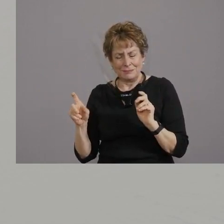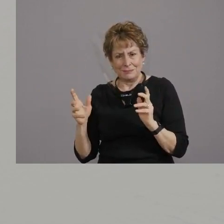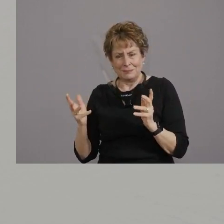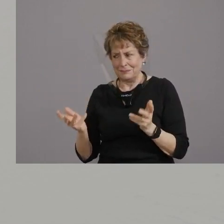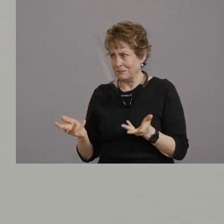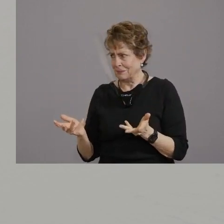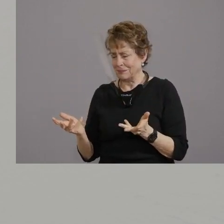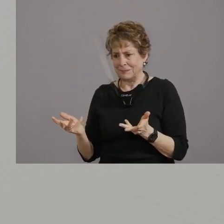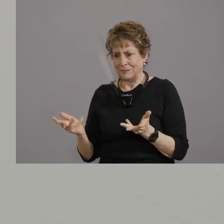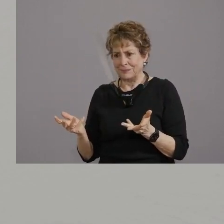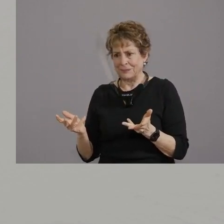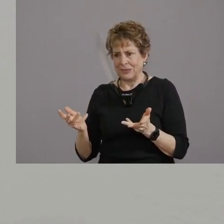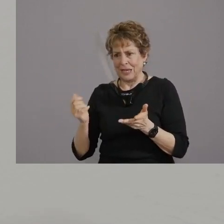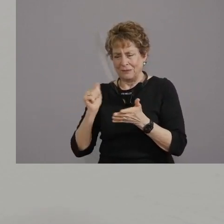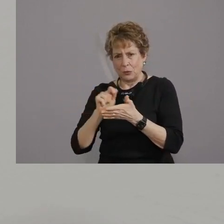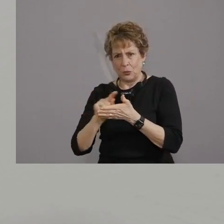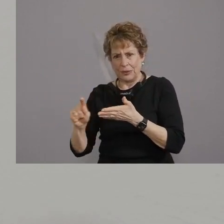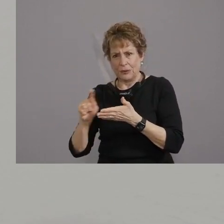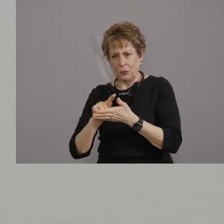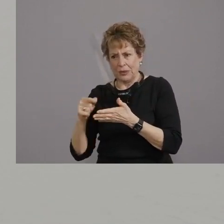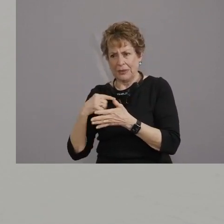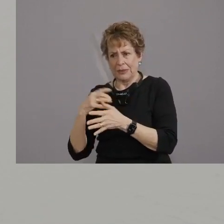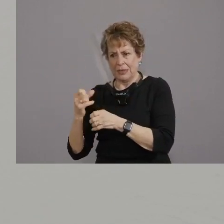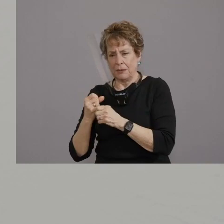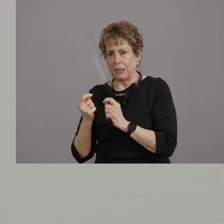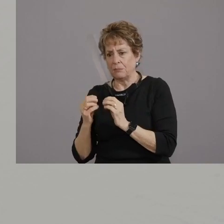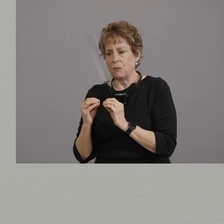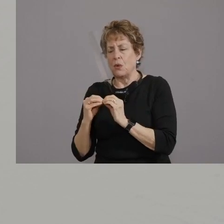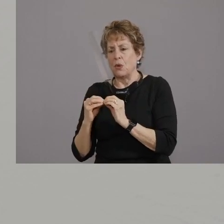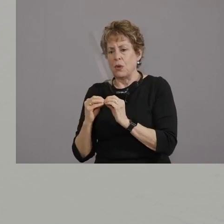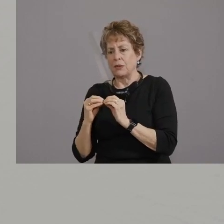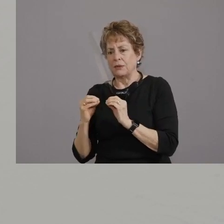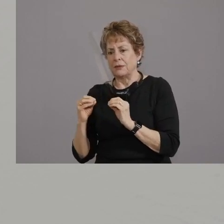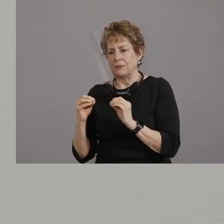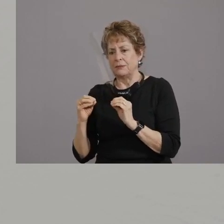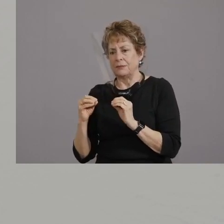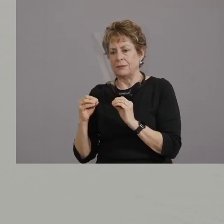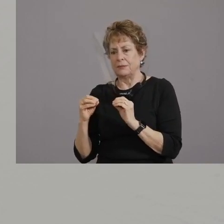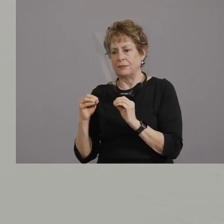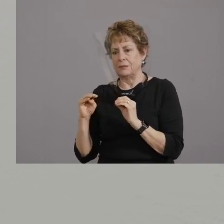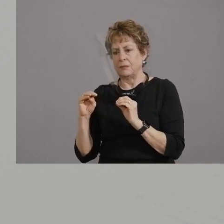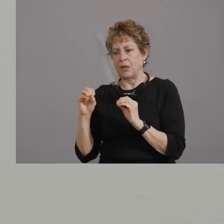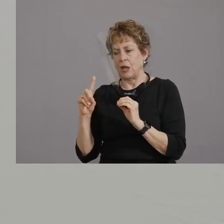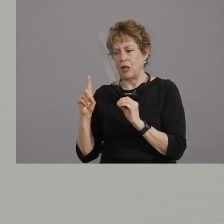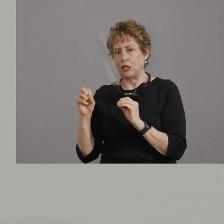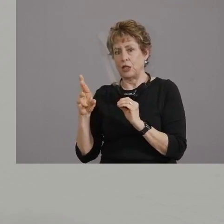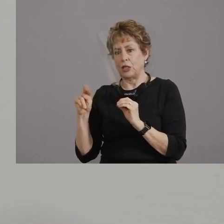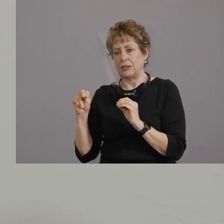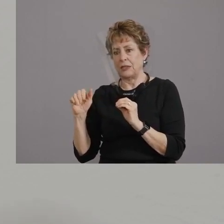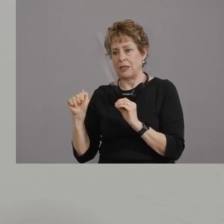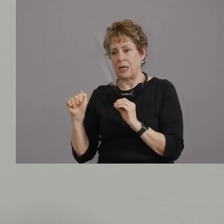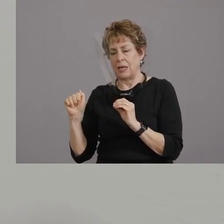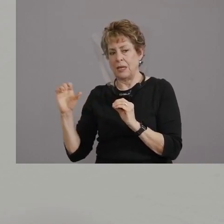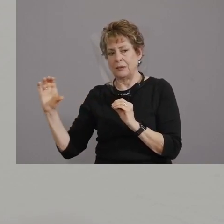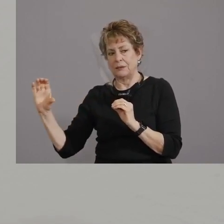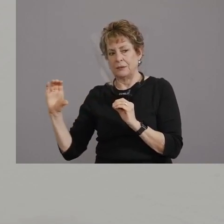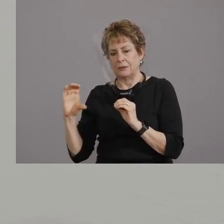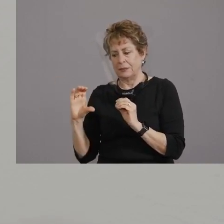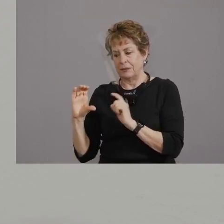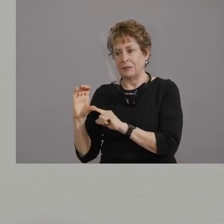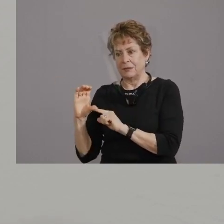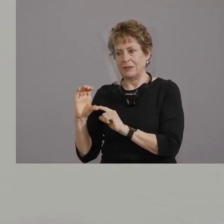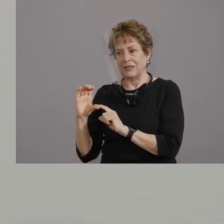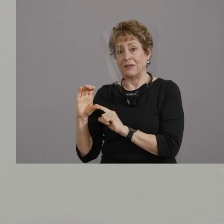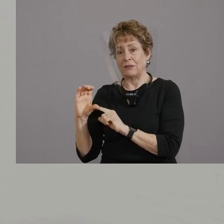allocations to our counties. Pima County got more vaccine this week, and we're ensuring that they're getting the doses for